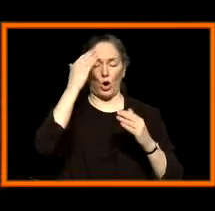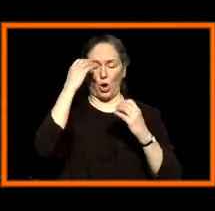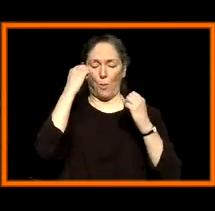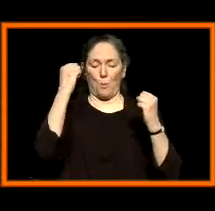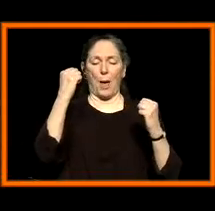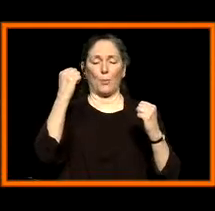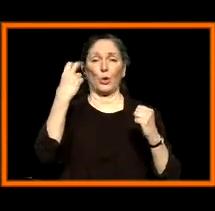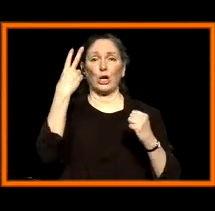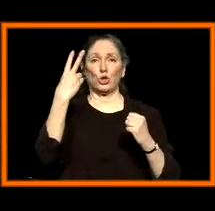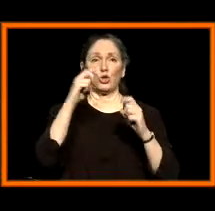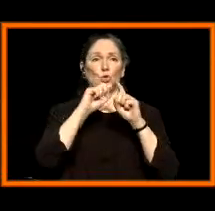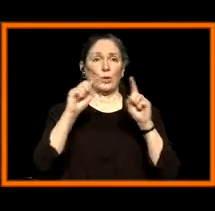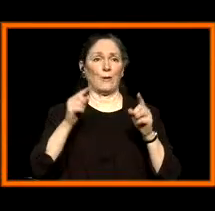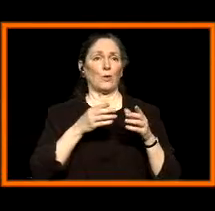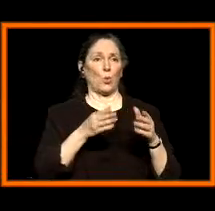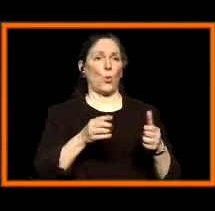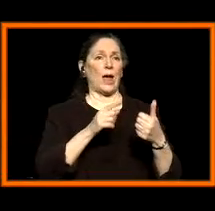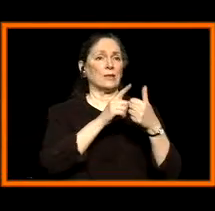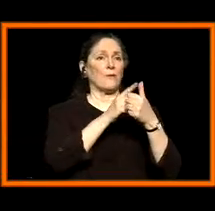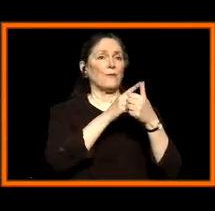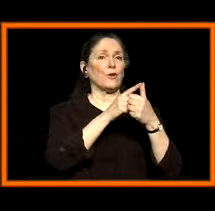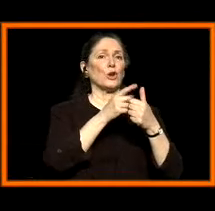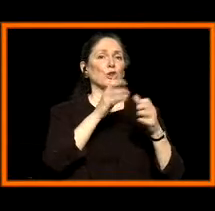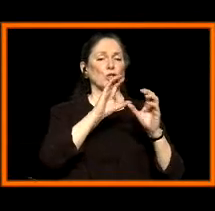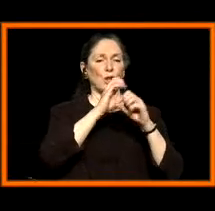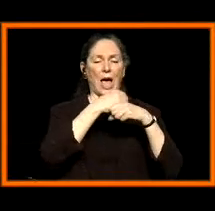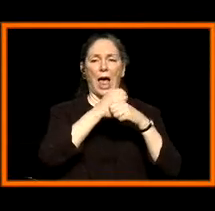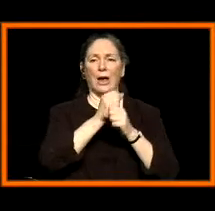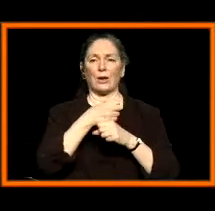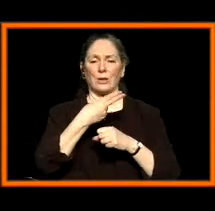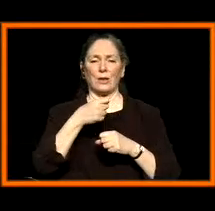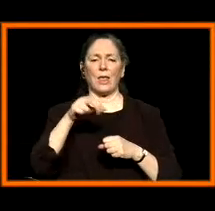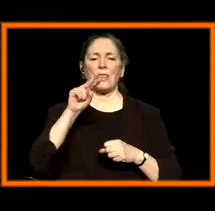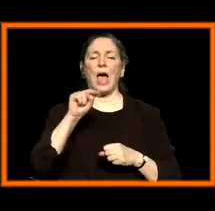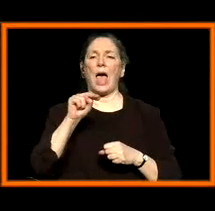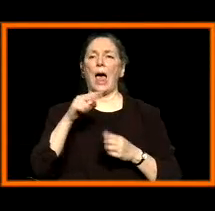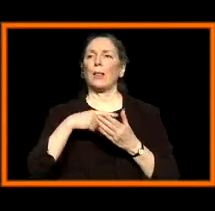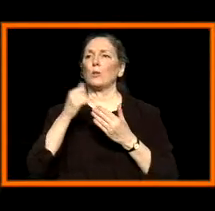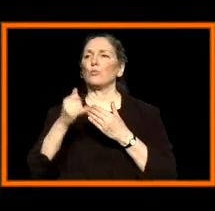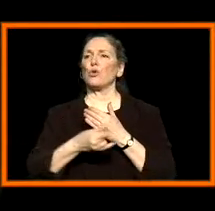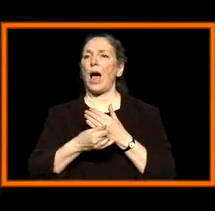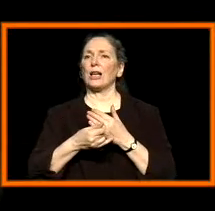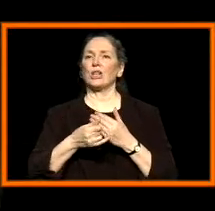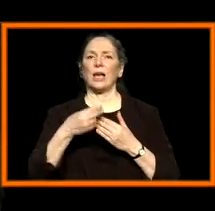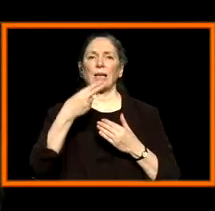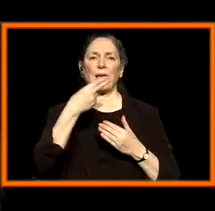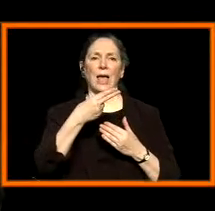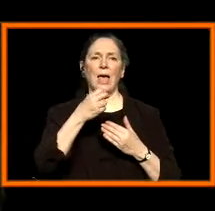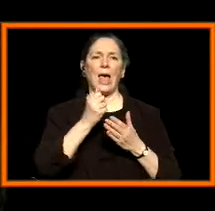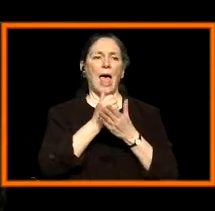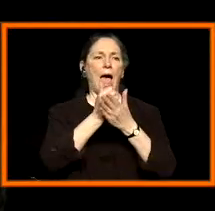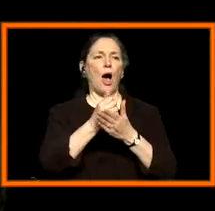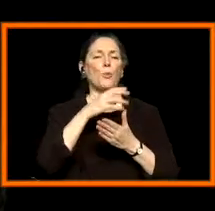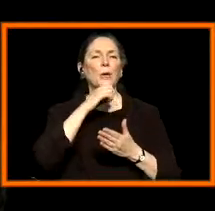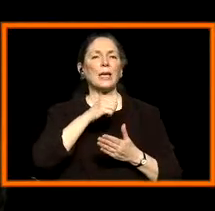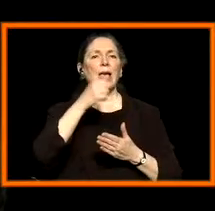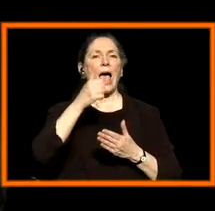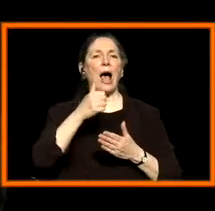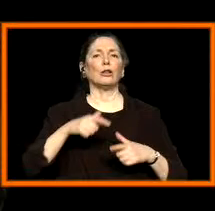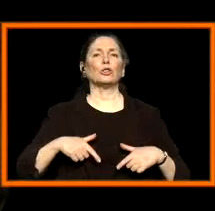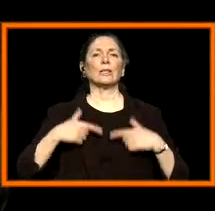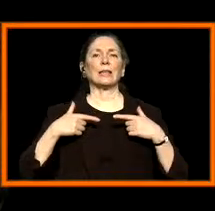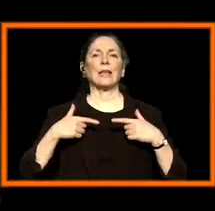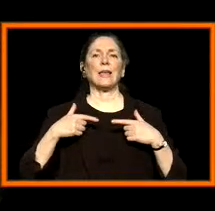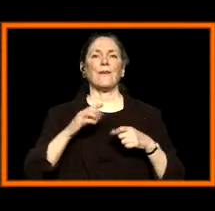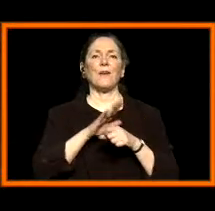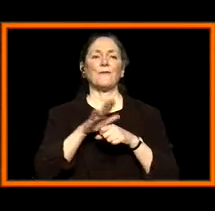in two ways. First, I created the Helen Project, which stands for Helping Elders Live Efficiently